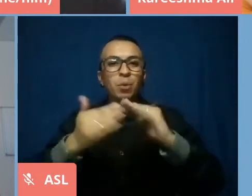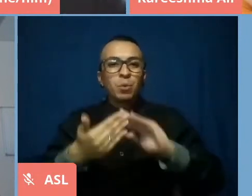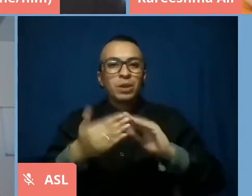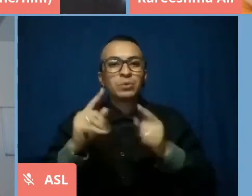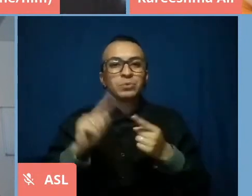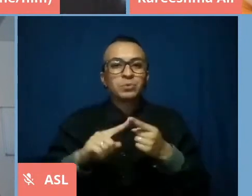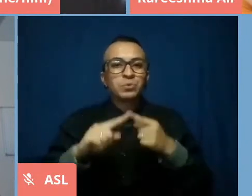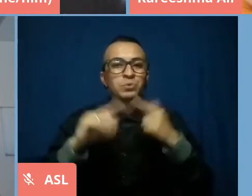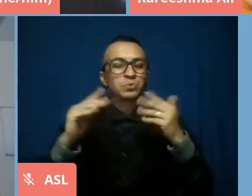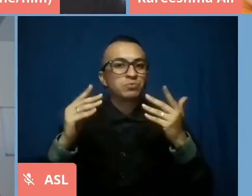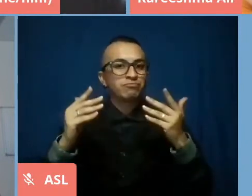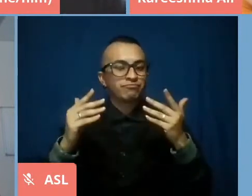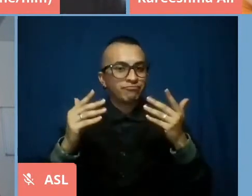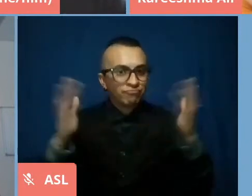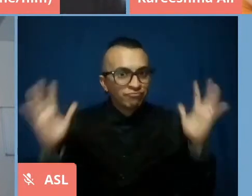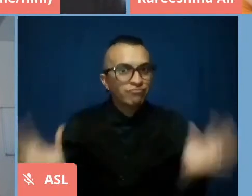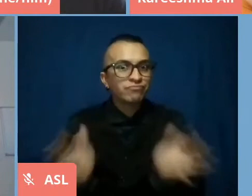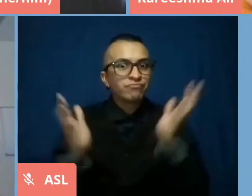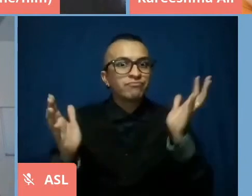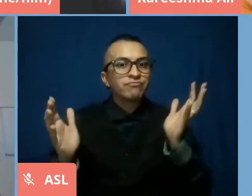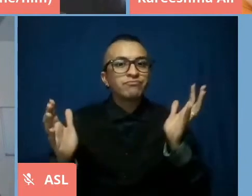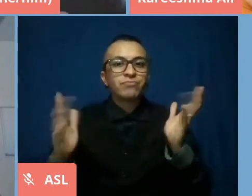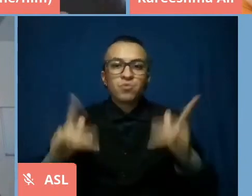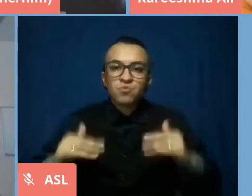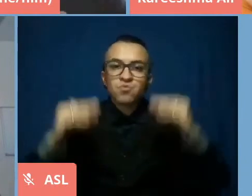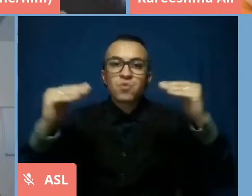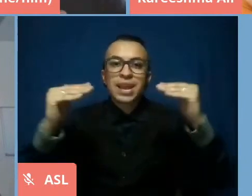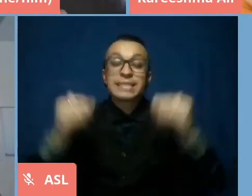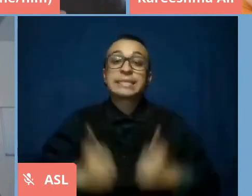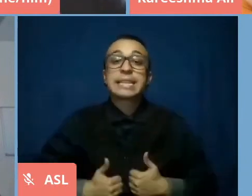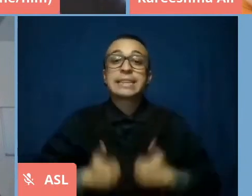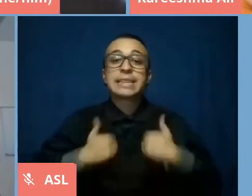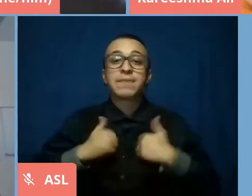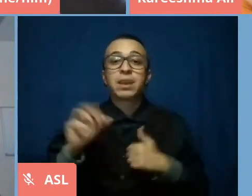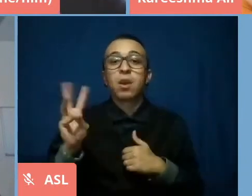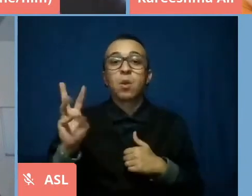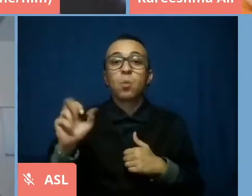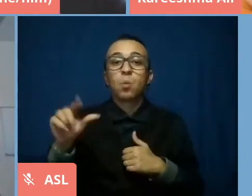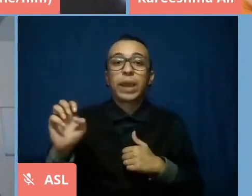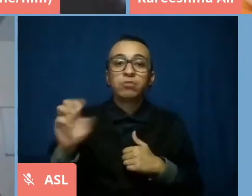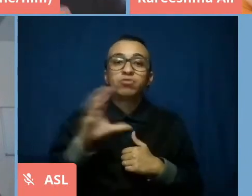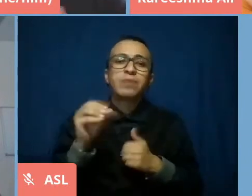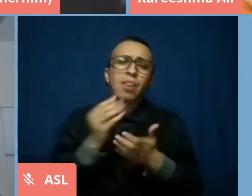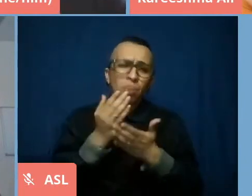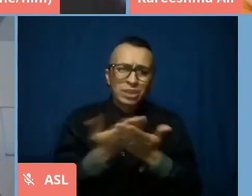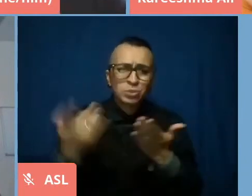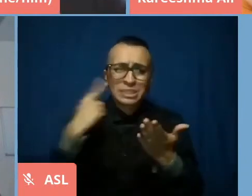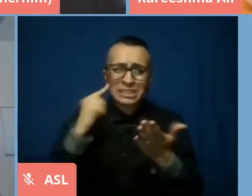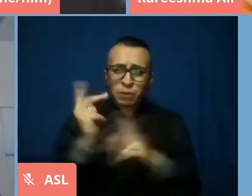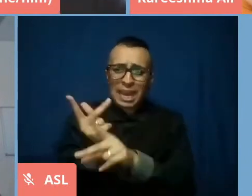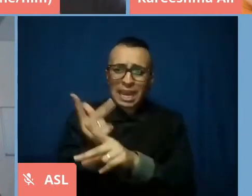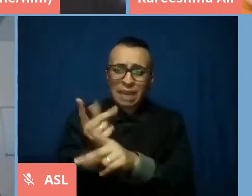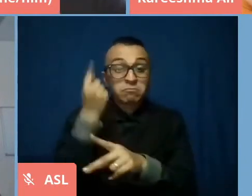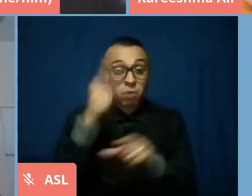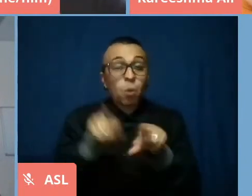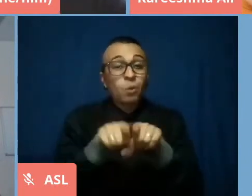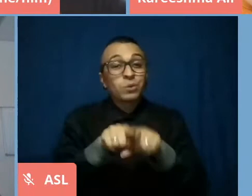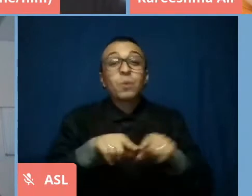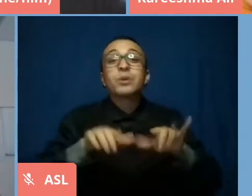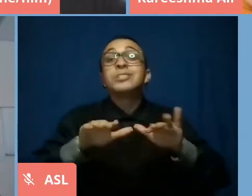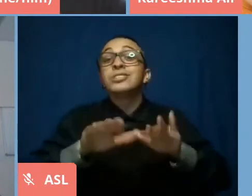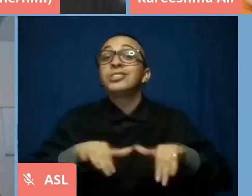raise the living wage and the resources for caregivers, as well as childcare,